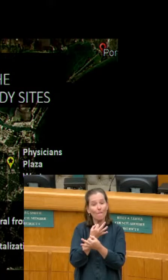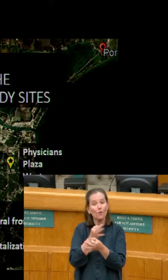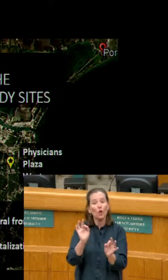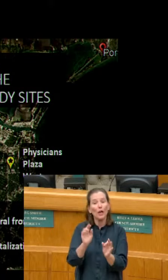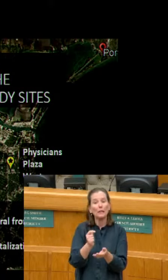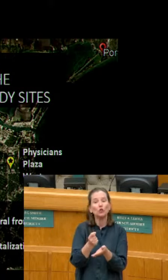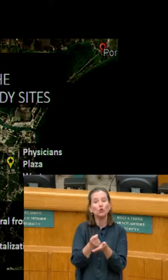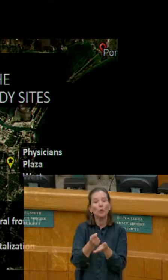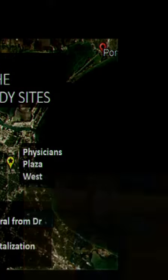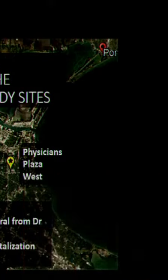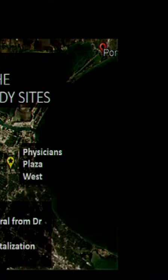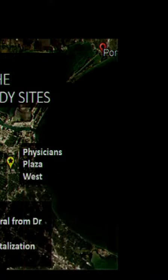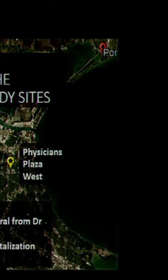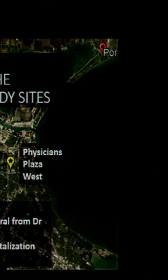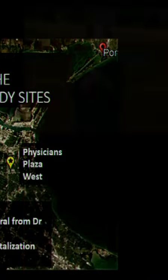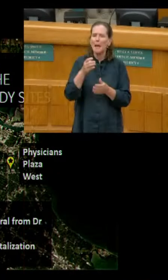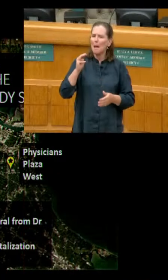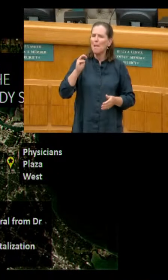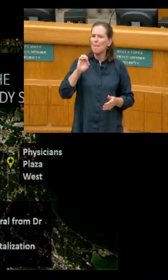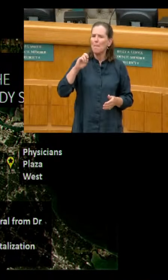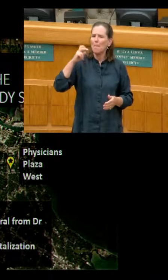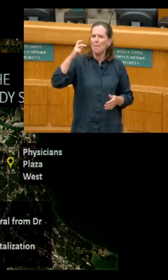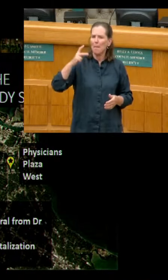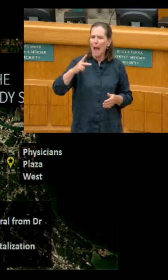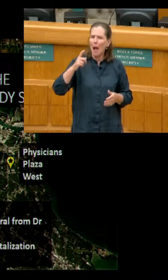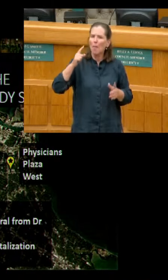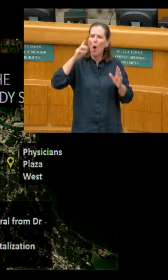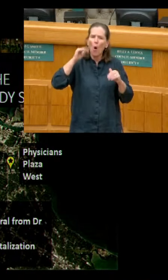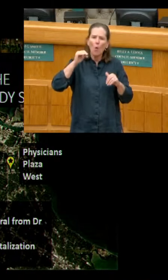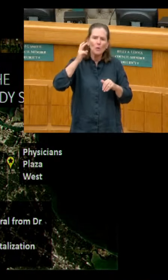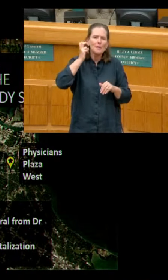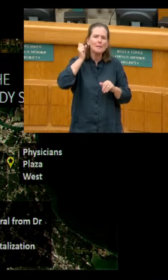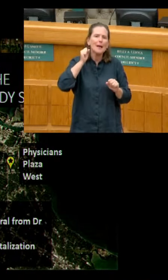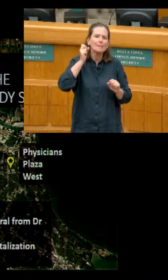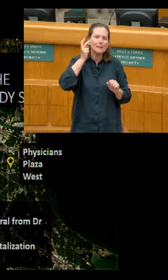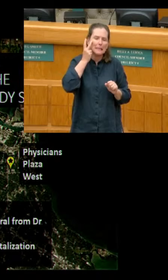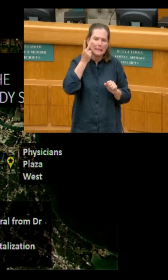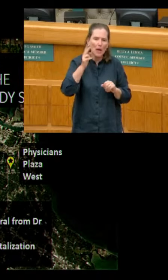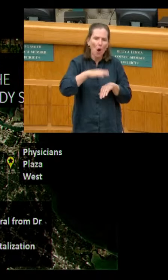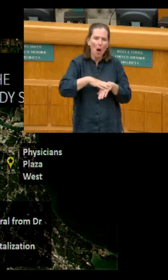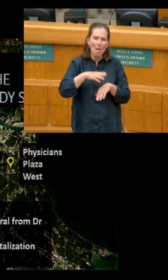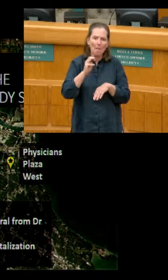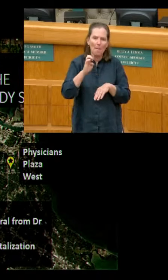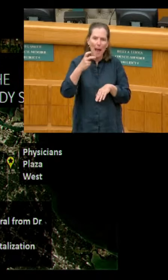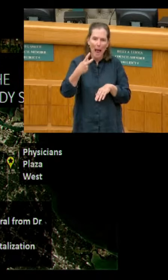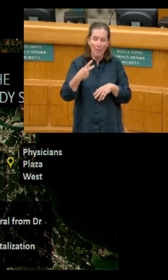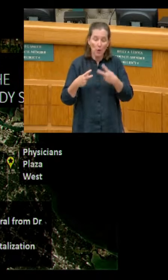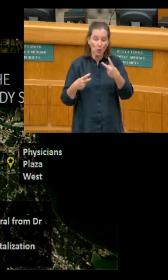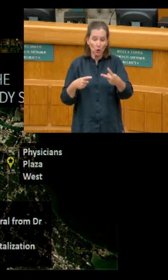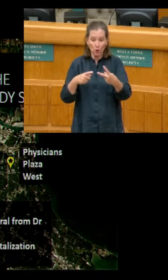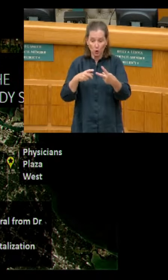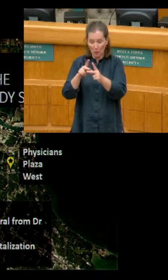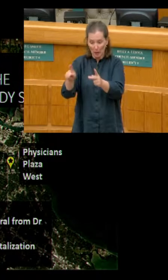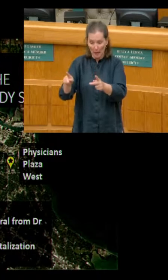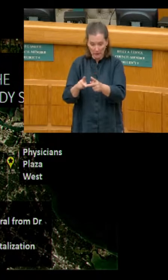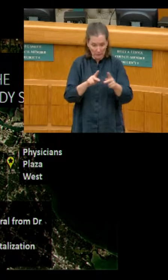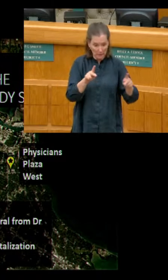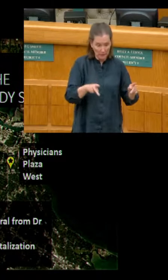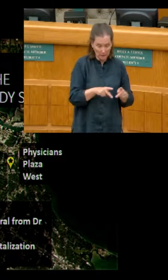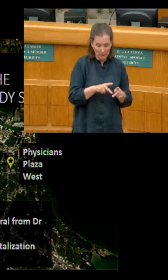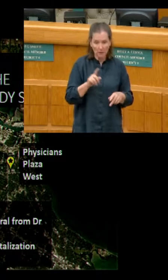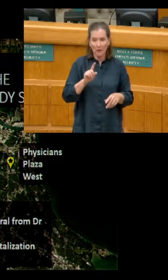Christi. It's not easy to see here in the room. Hopefully it's easier to see on your screens at home. But there's two spots where you can get them. One is